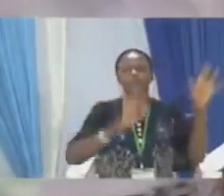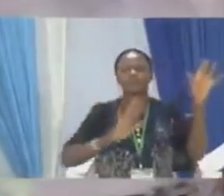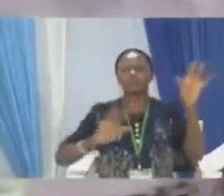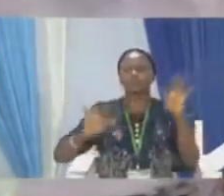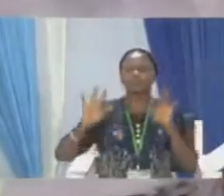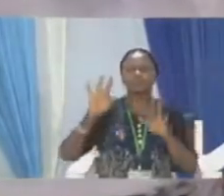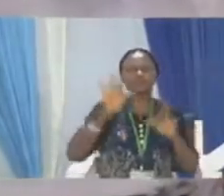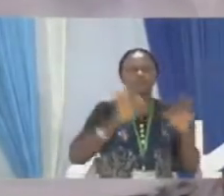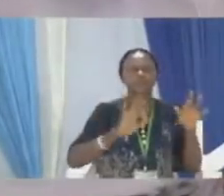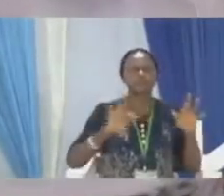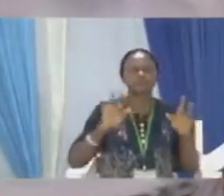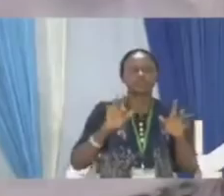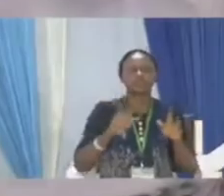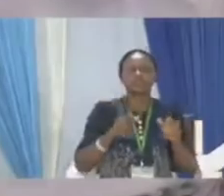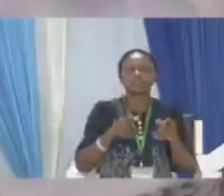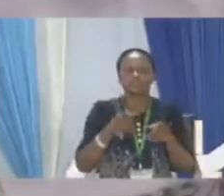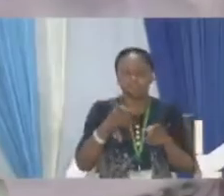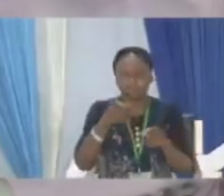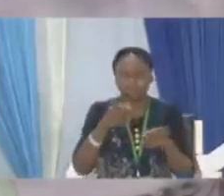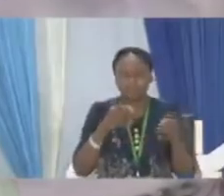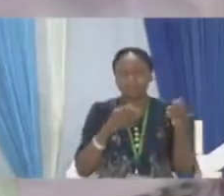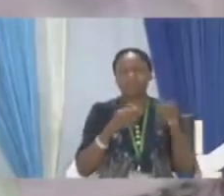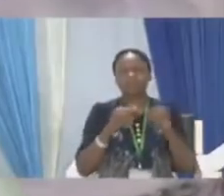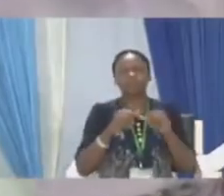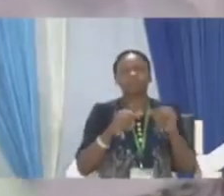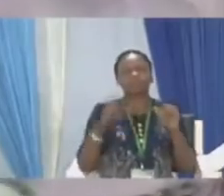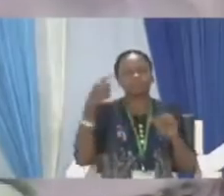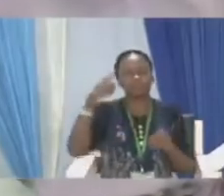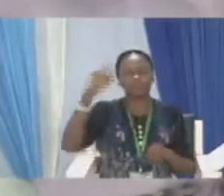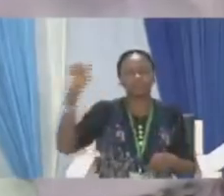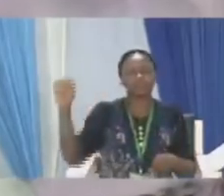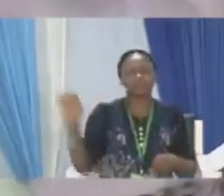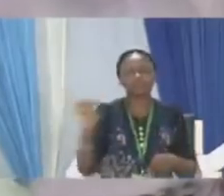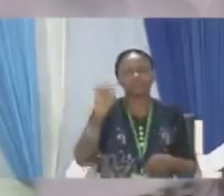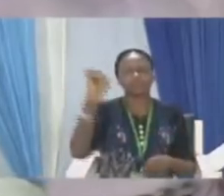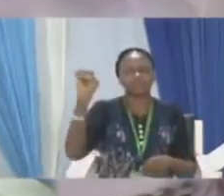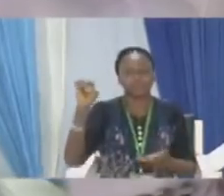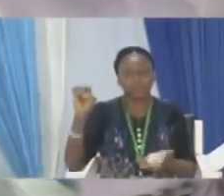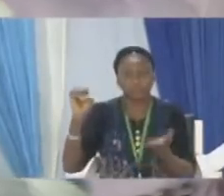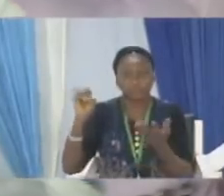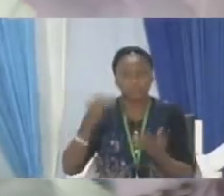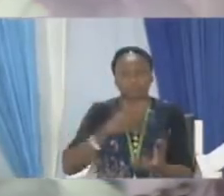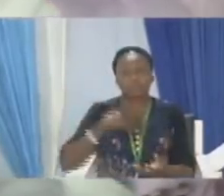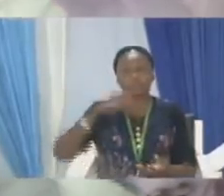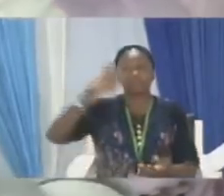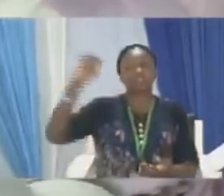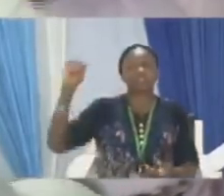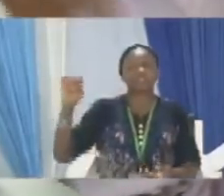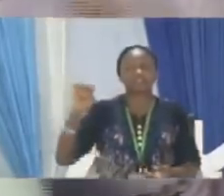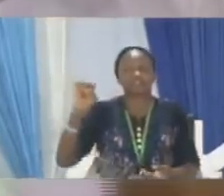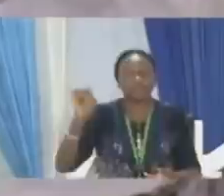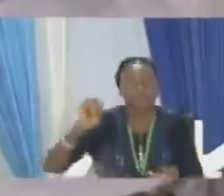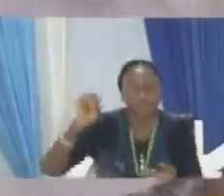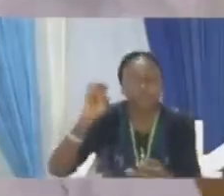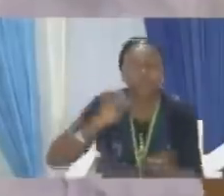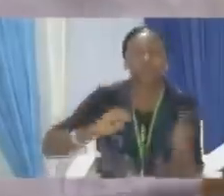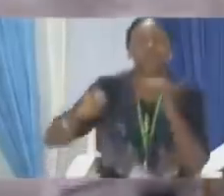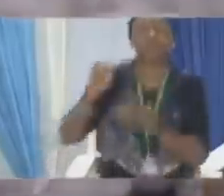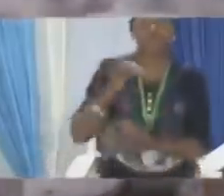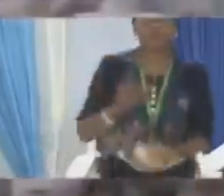His mercies endureth forever and ever.